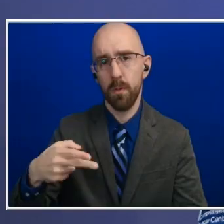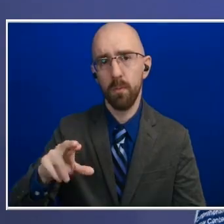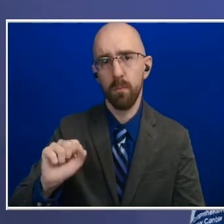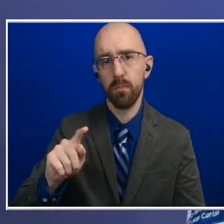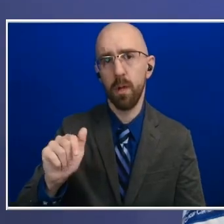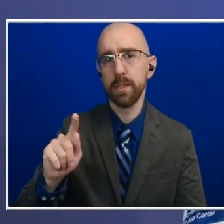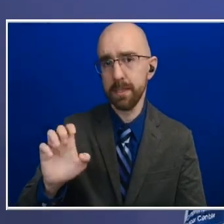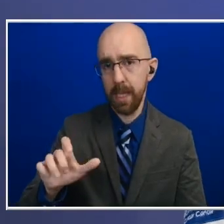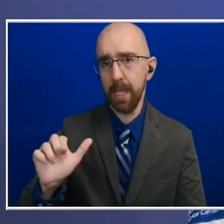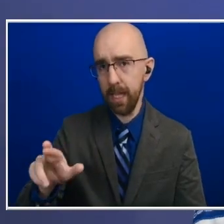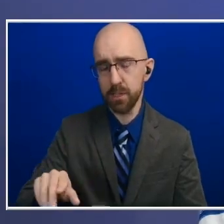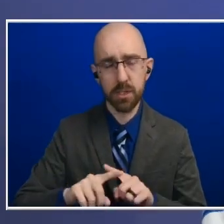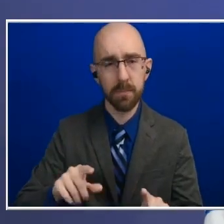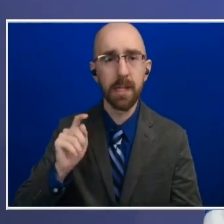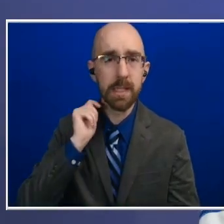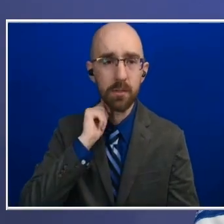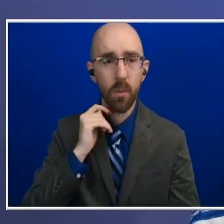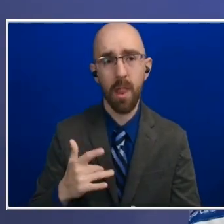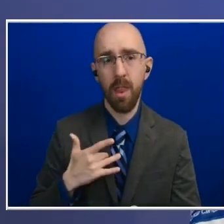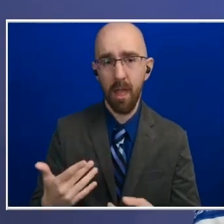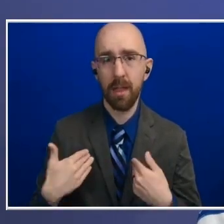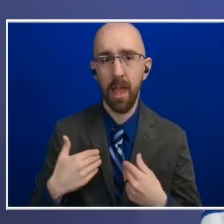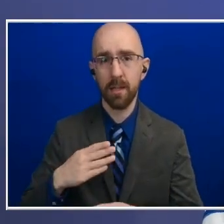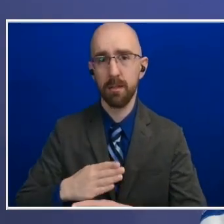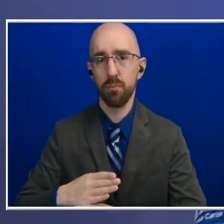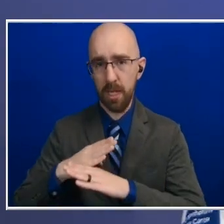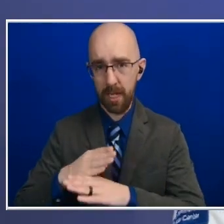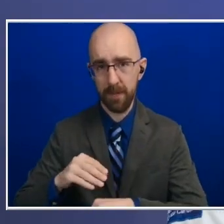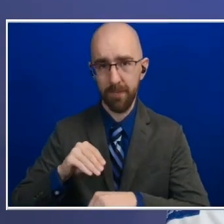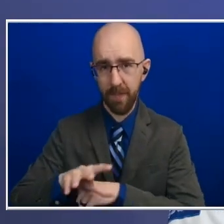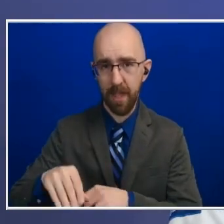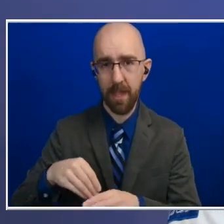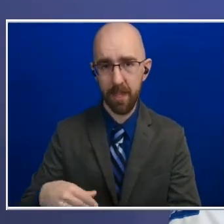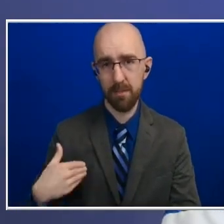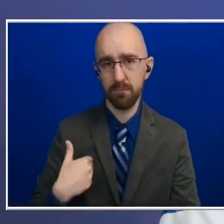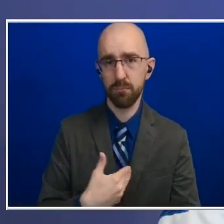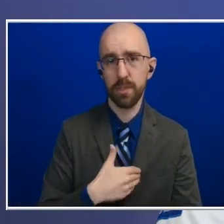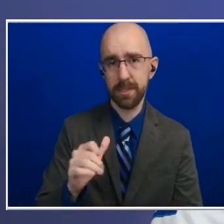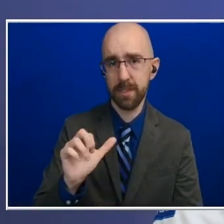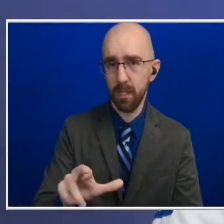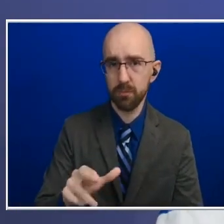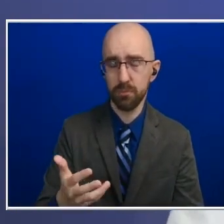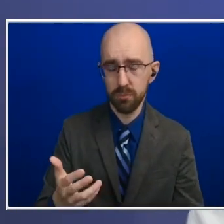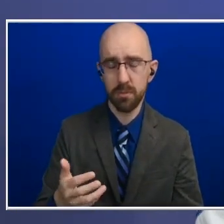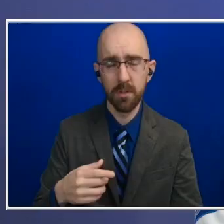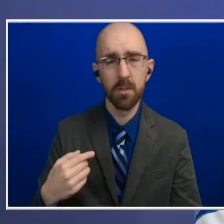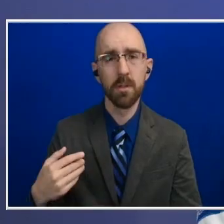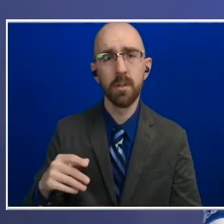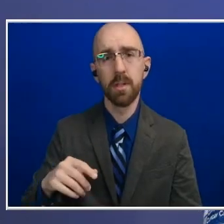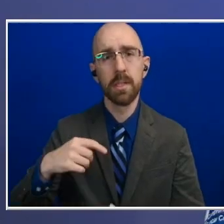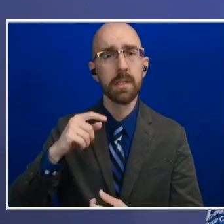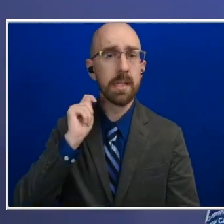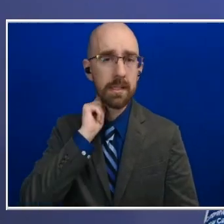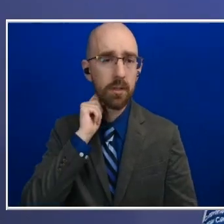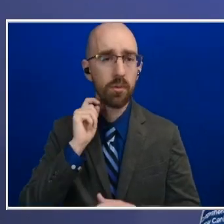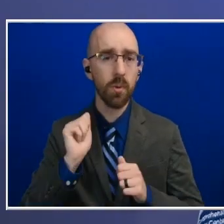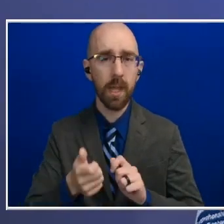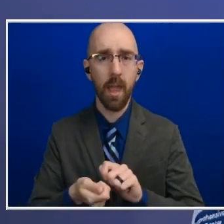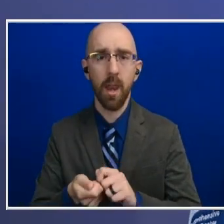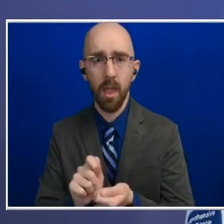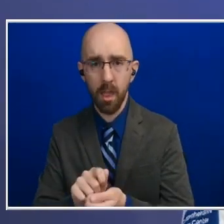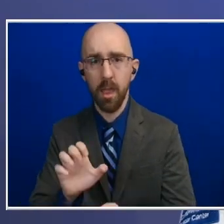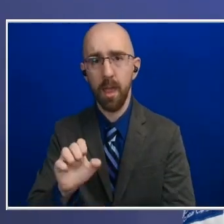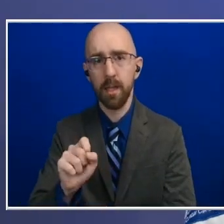testosterone likely has a protective effect in breast cancer. Testosterone in the body can get turned into estrogen, and that's